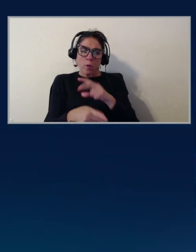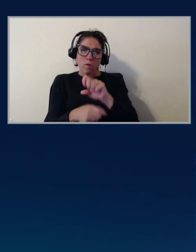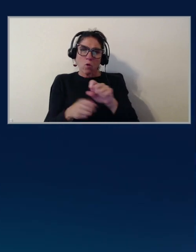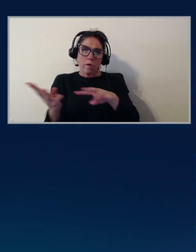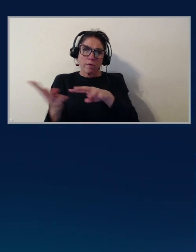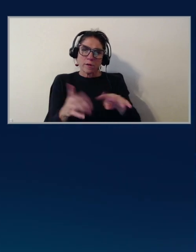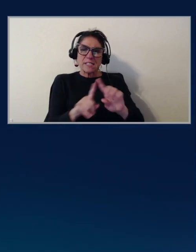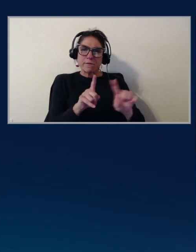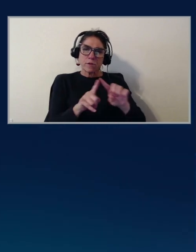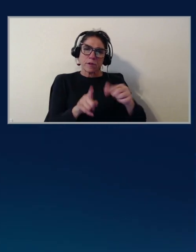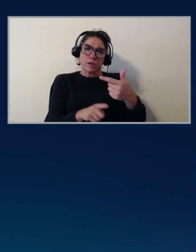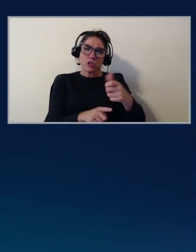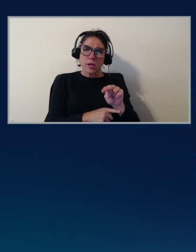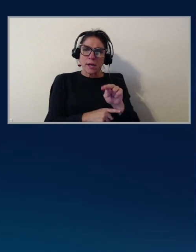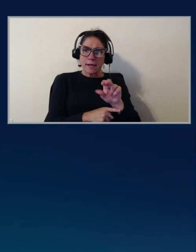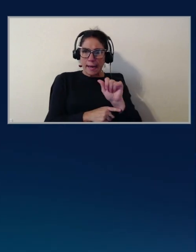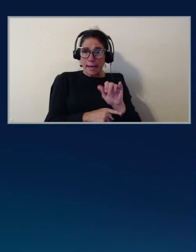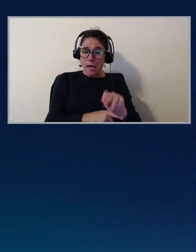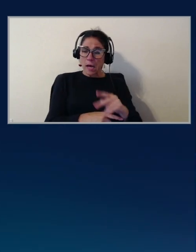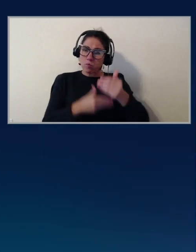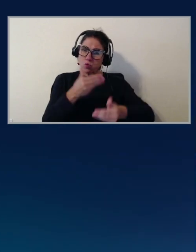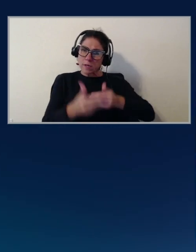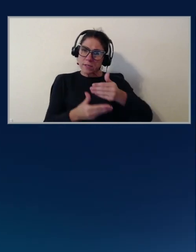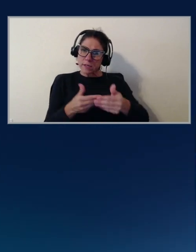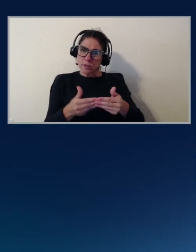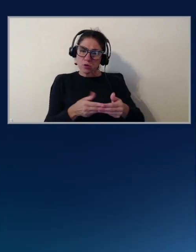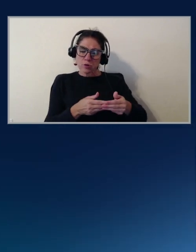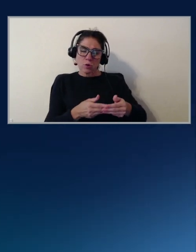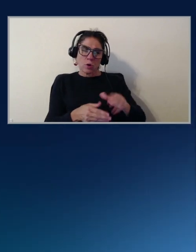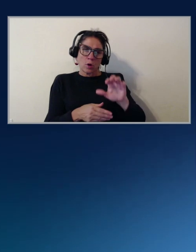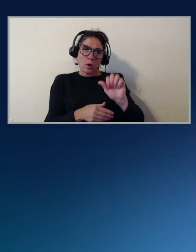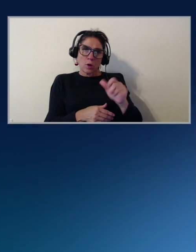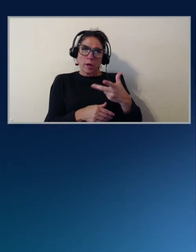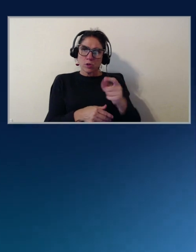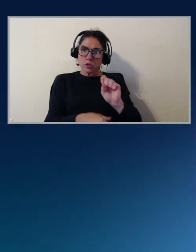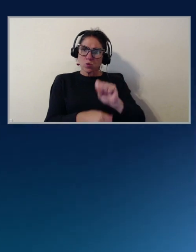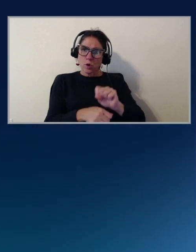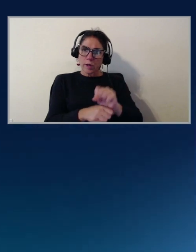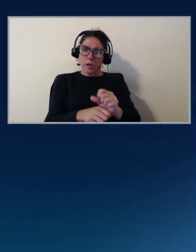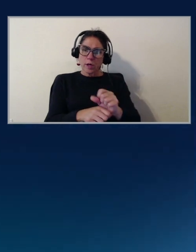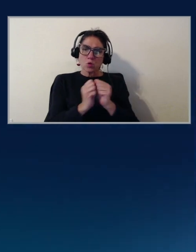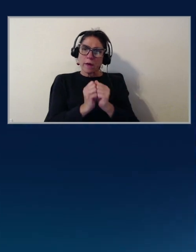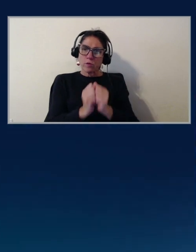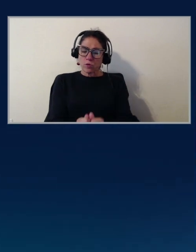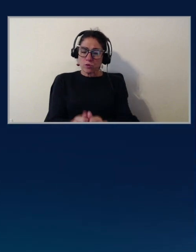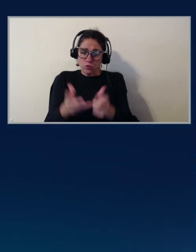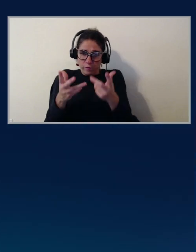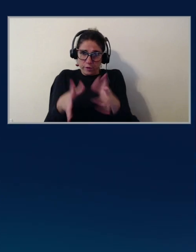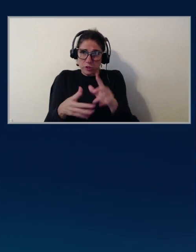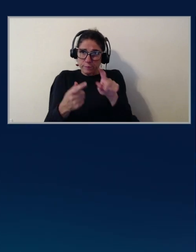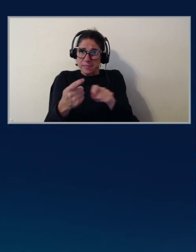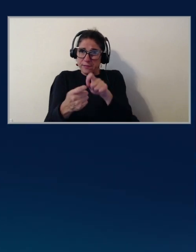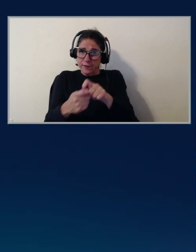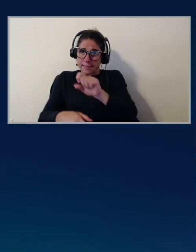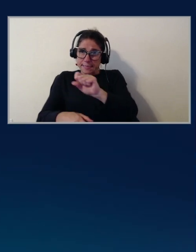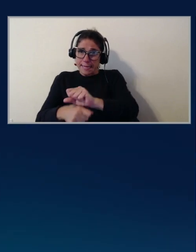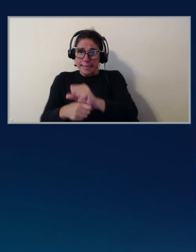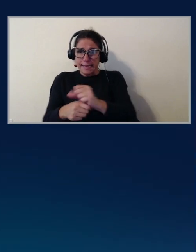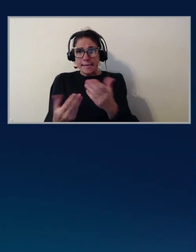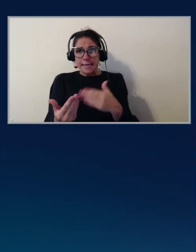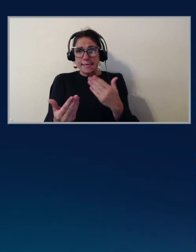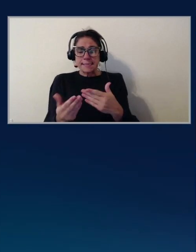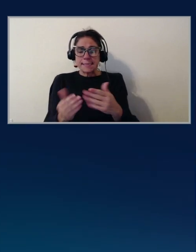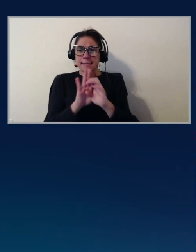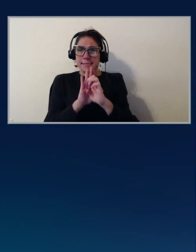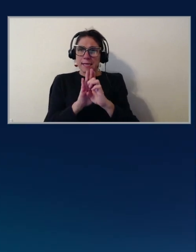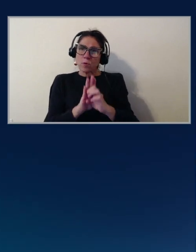AI processes or agents working in concert together to complete certain tasks. The easiest example to demonstrate is that when